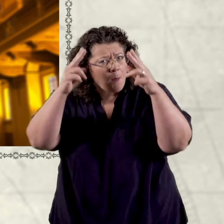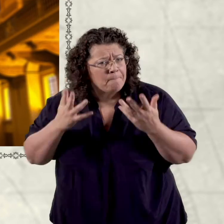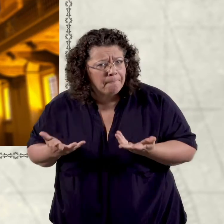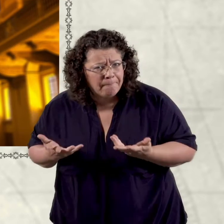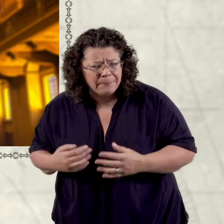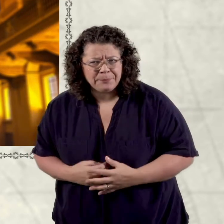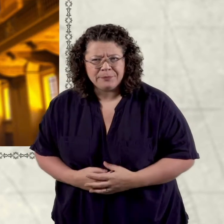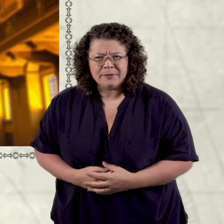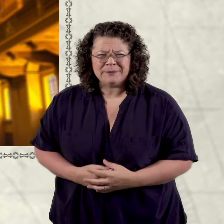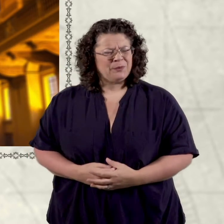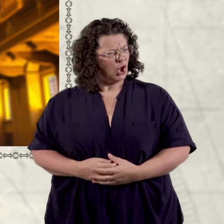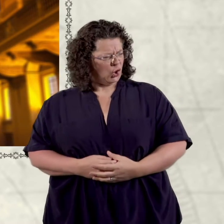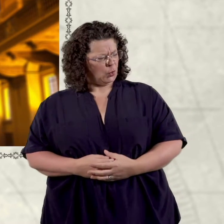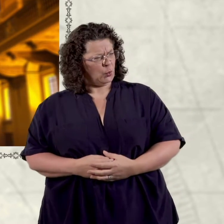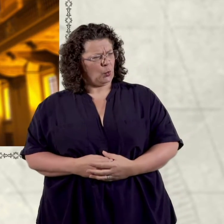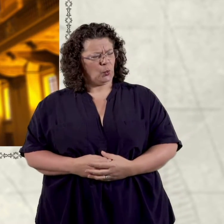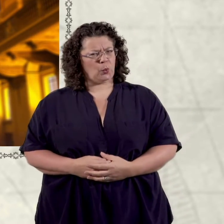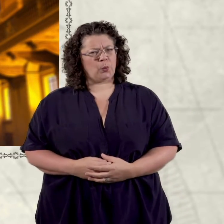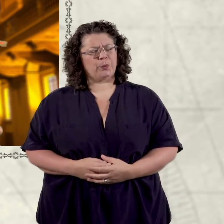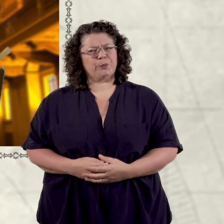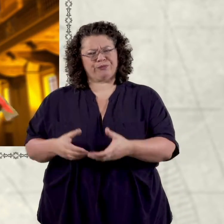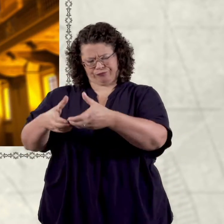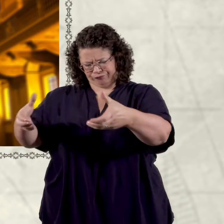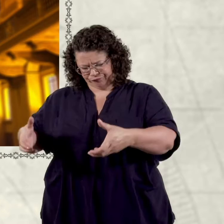Pope? No.